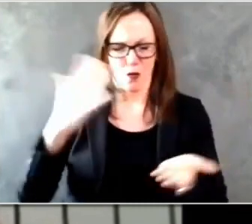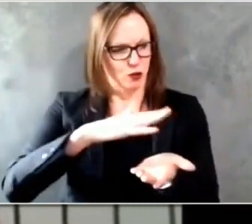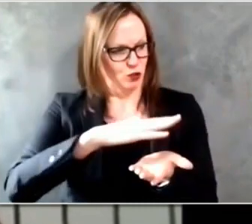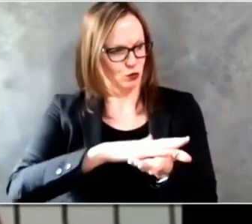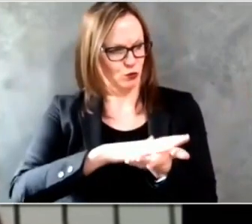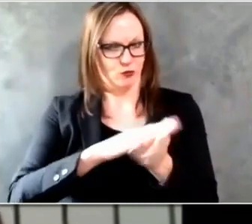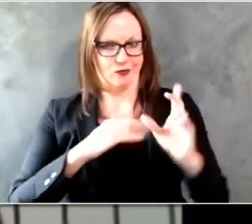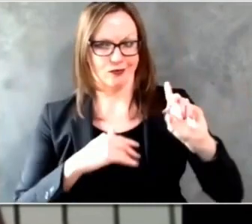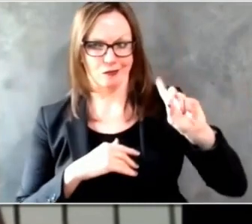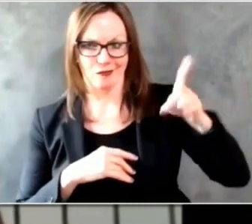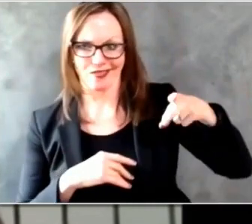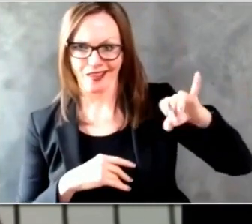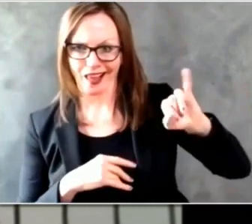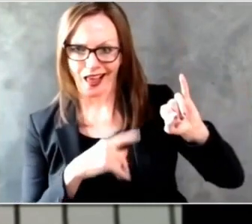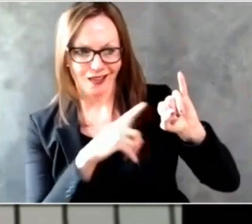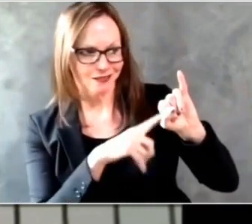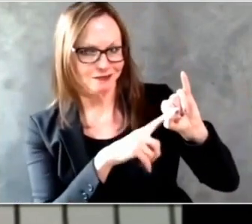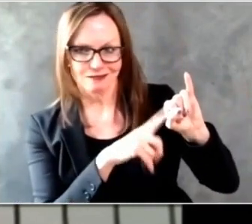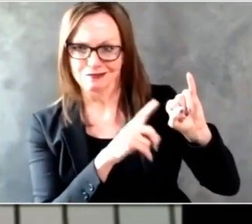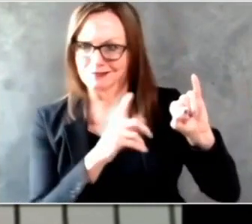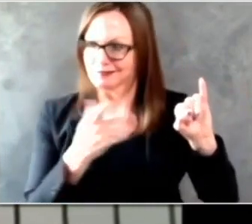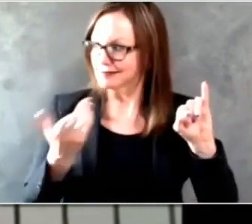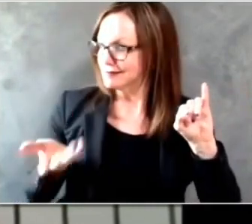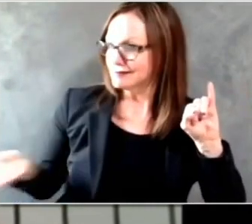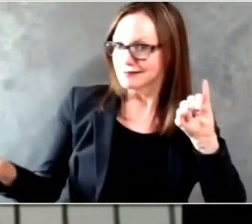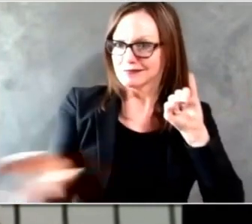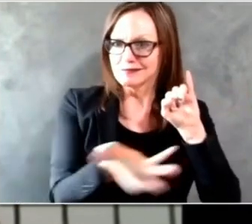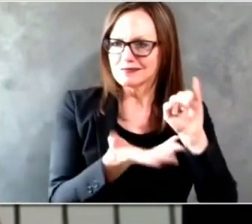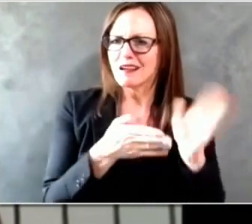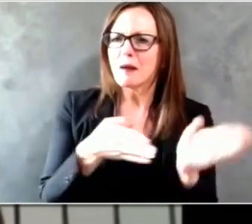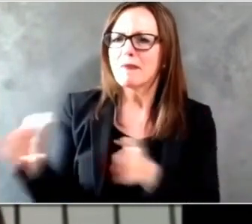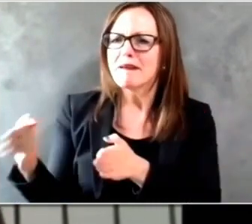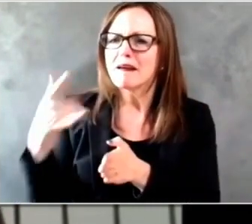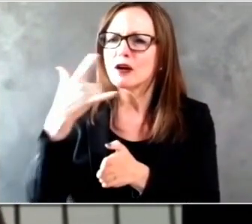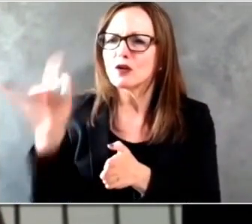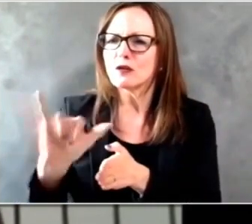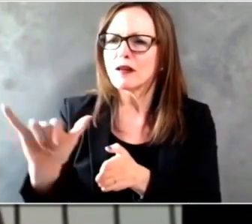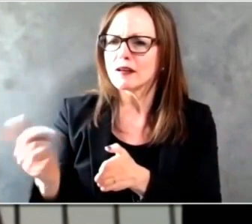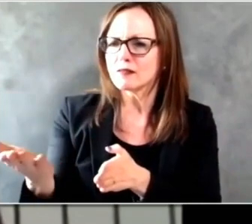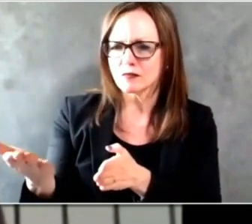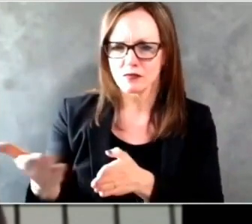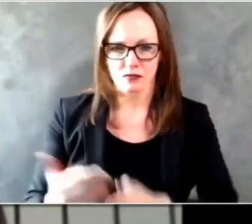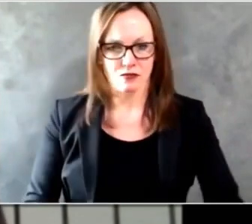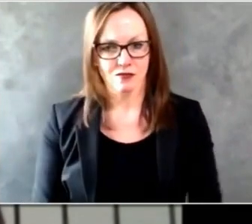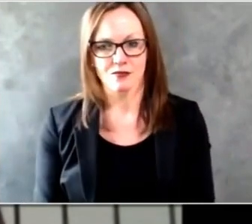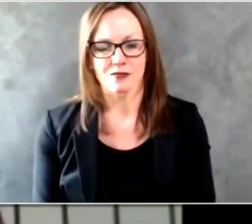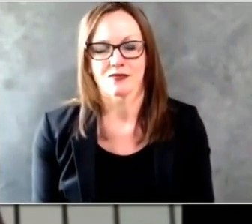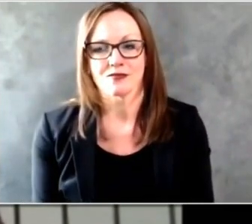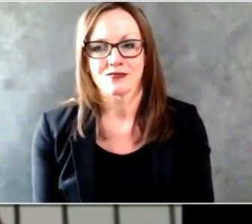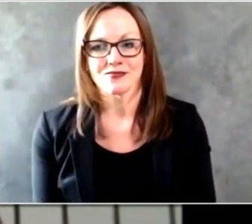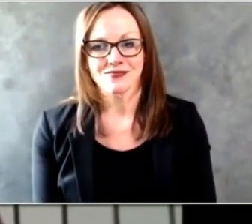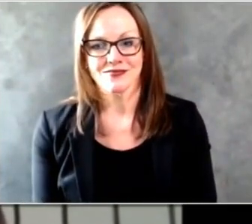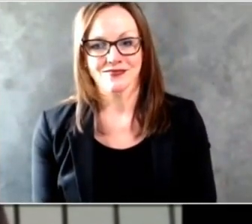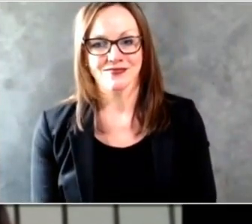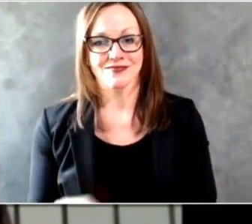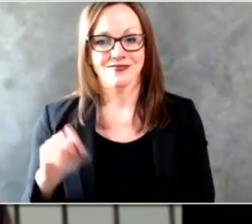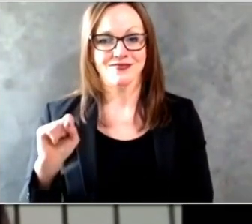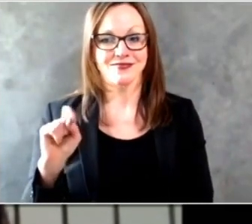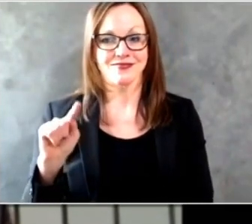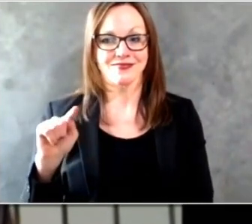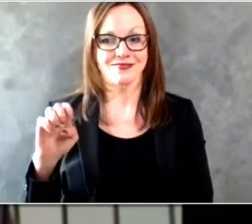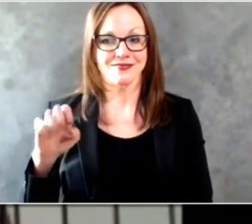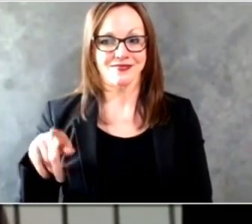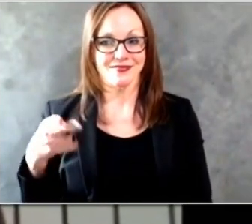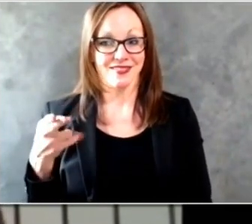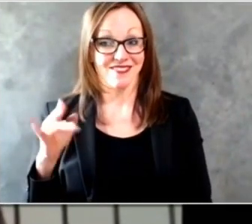is really difficult, again, work to sort of anticipate what the situation is going to be like in fall, and understanding